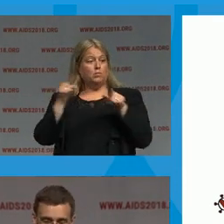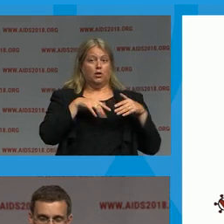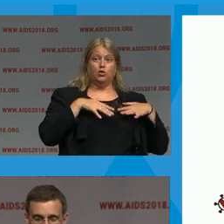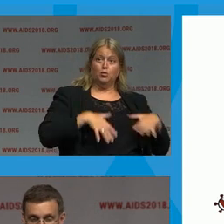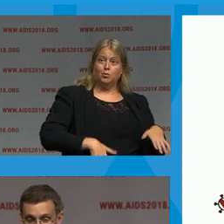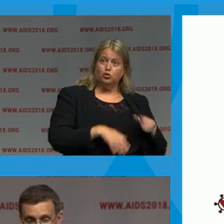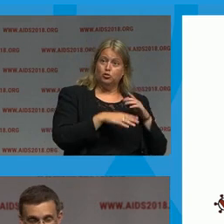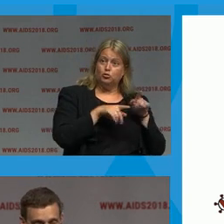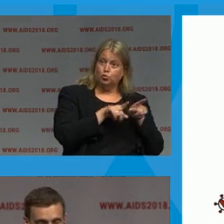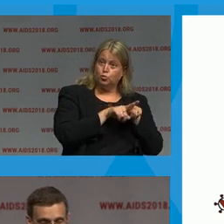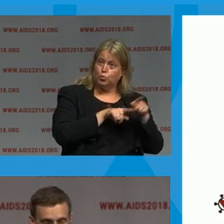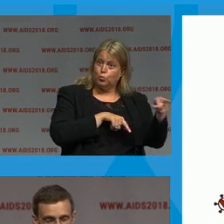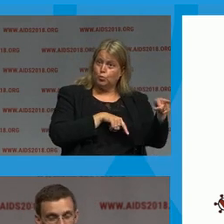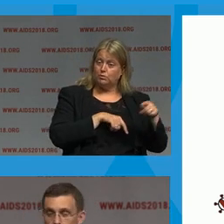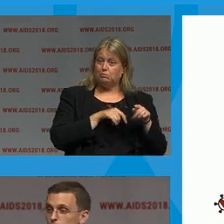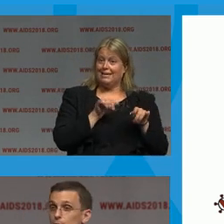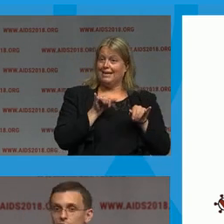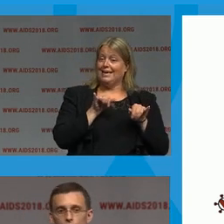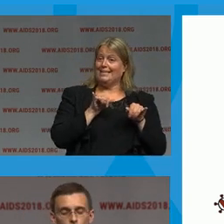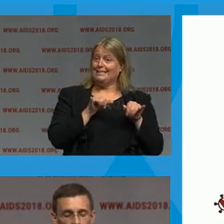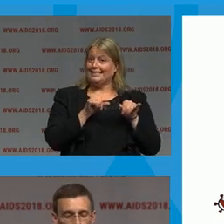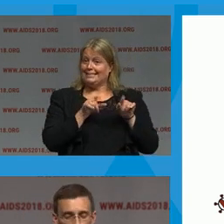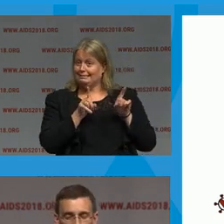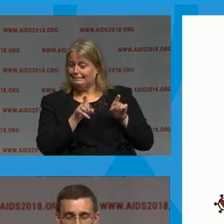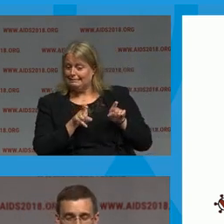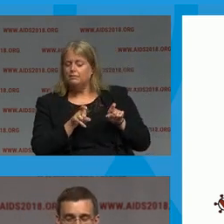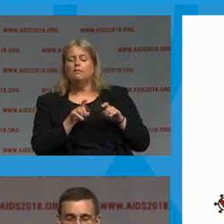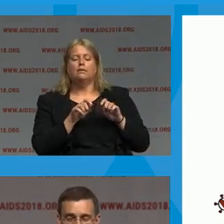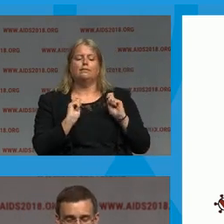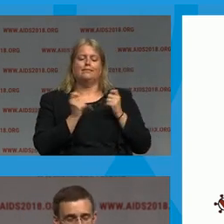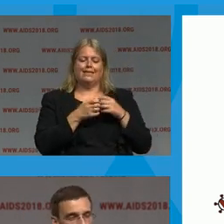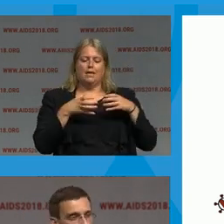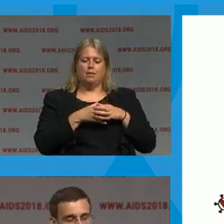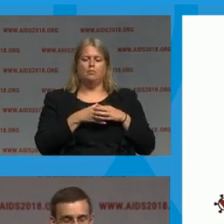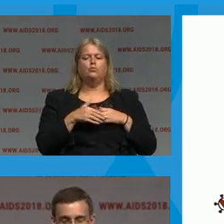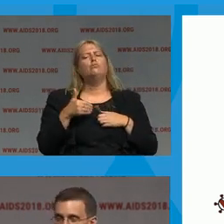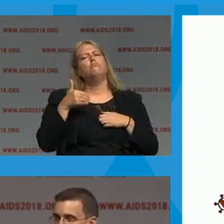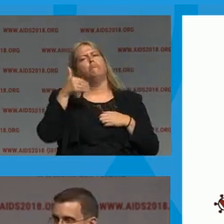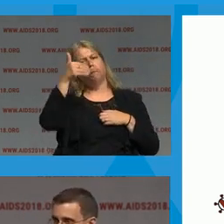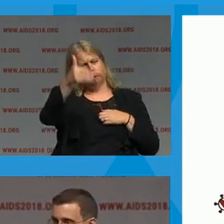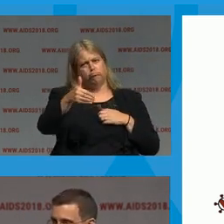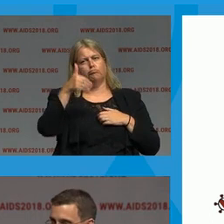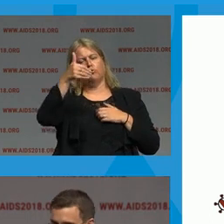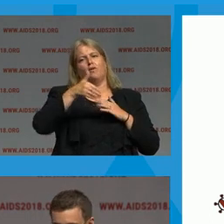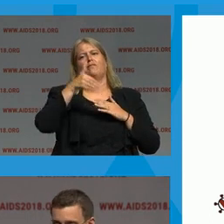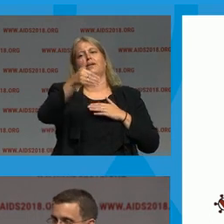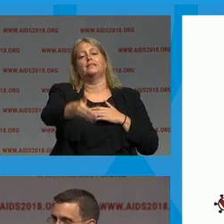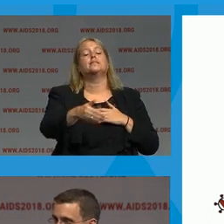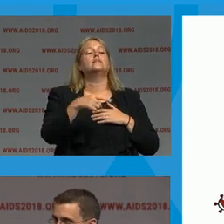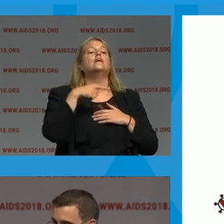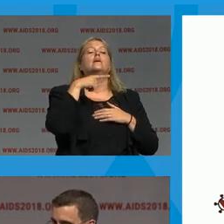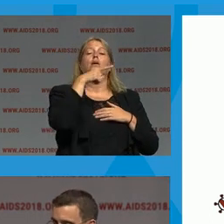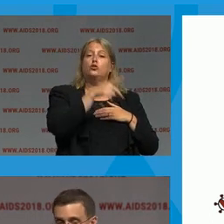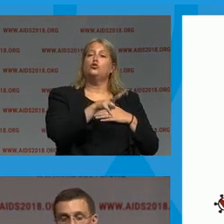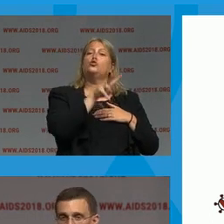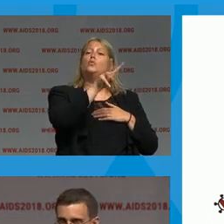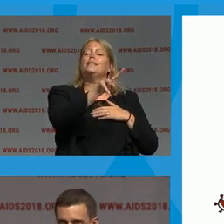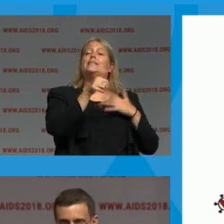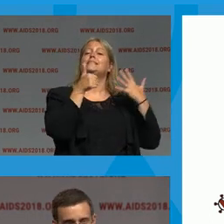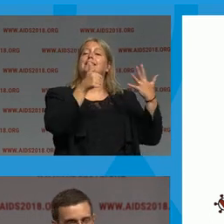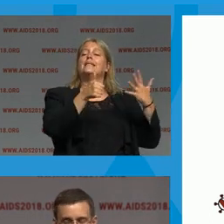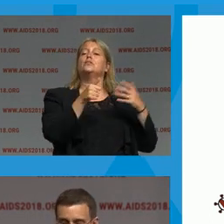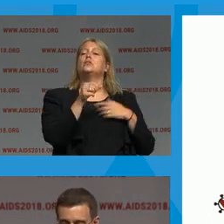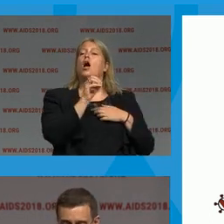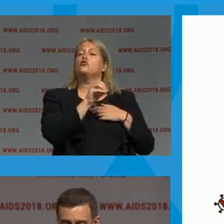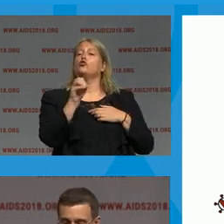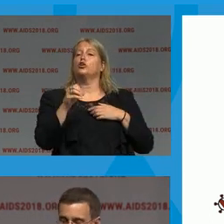infections? And to test this, the team is moving it forward into a phase 2b efficacy study in 2,600 women in Africa, and we